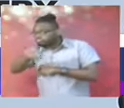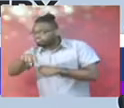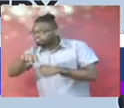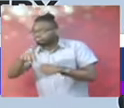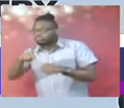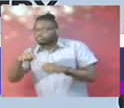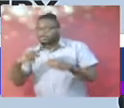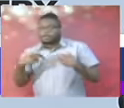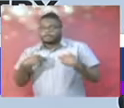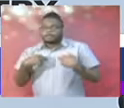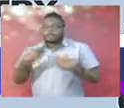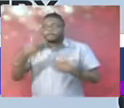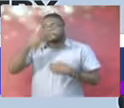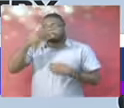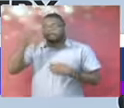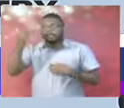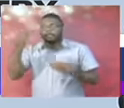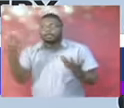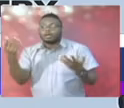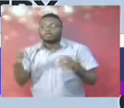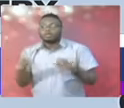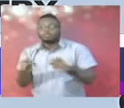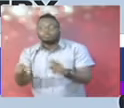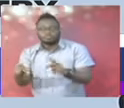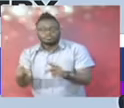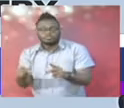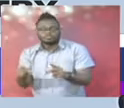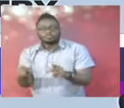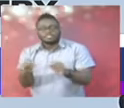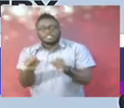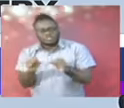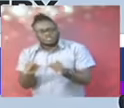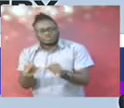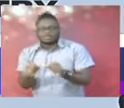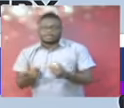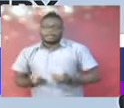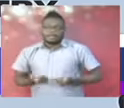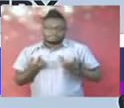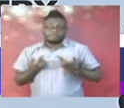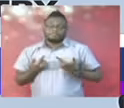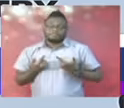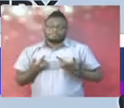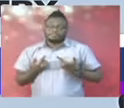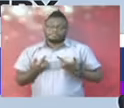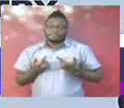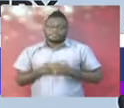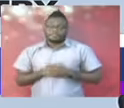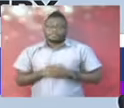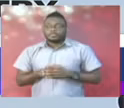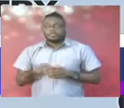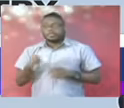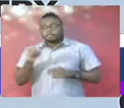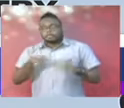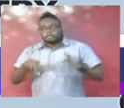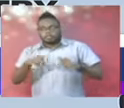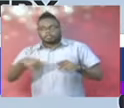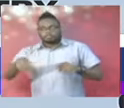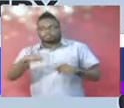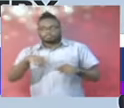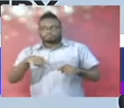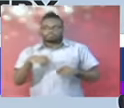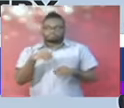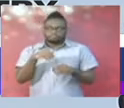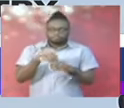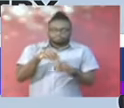survival. And we're asking everyone who belongs to these populations to continue to be vaccinated as the only and the main